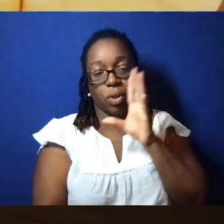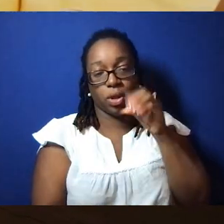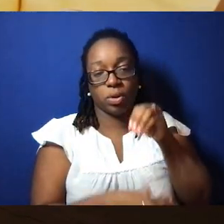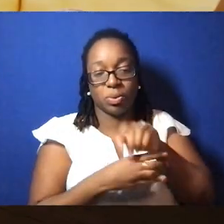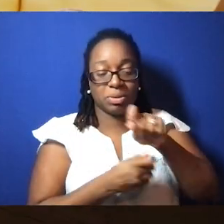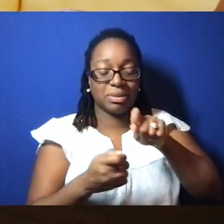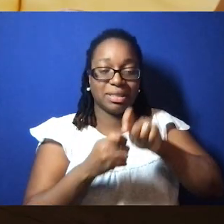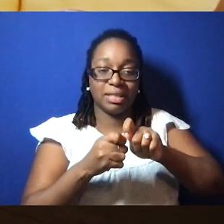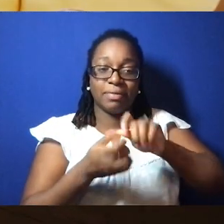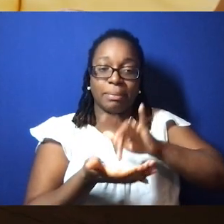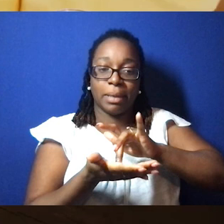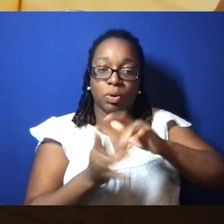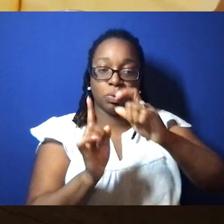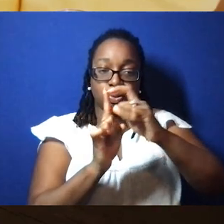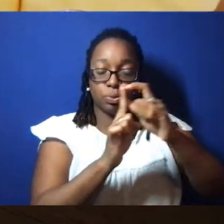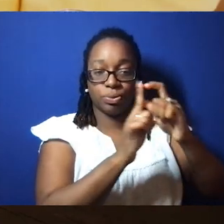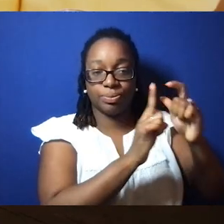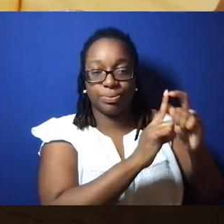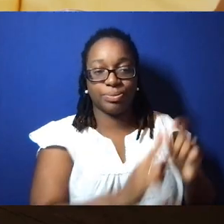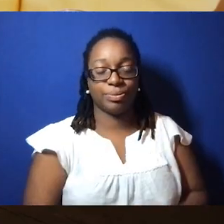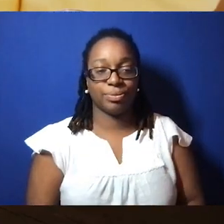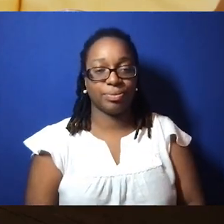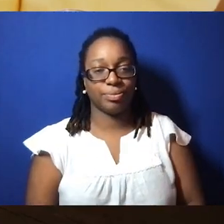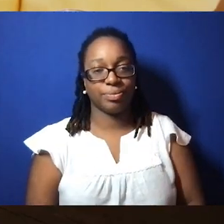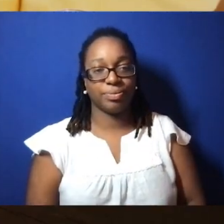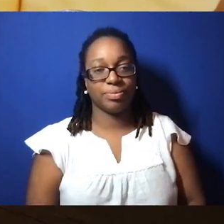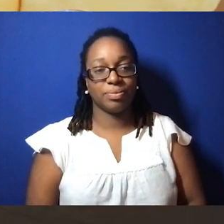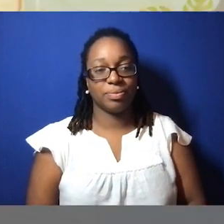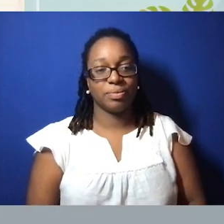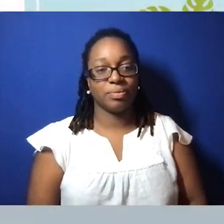that includes specific medical terms.